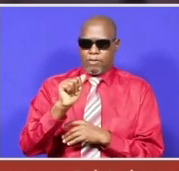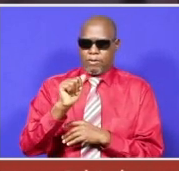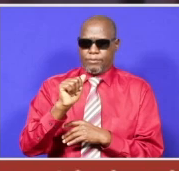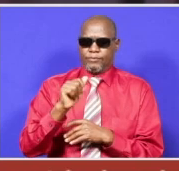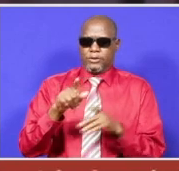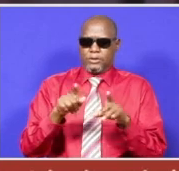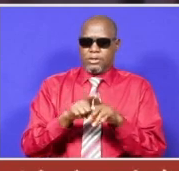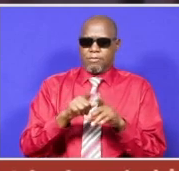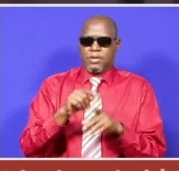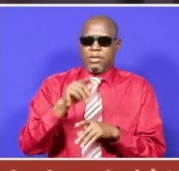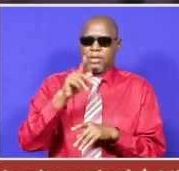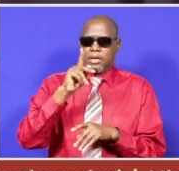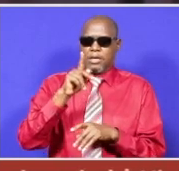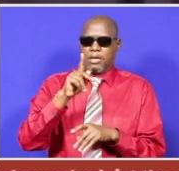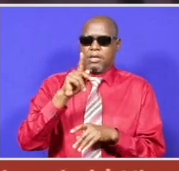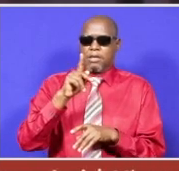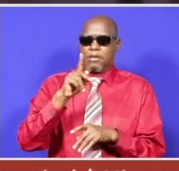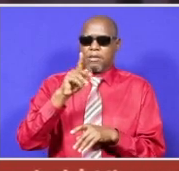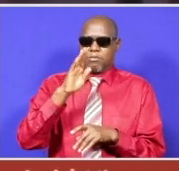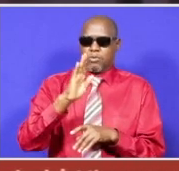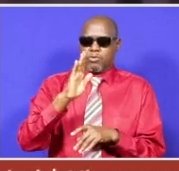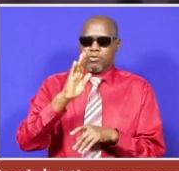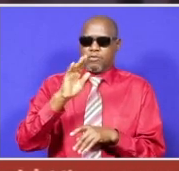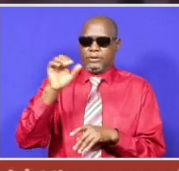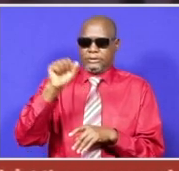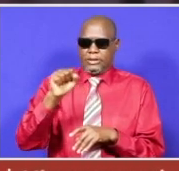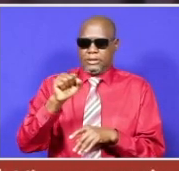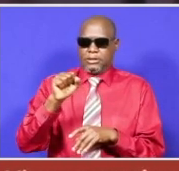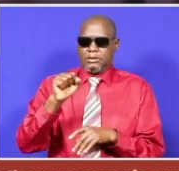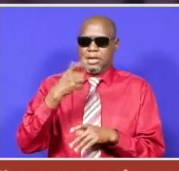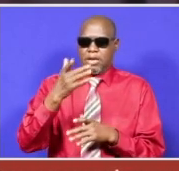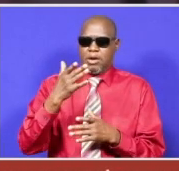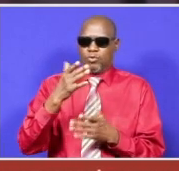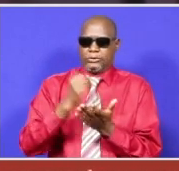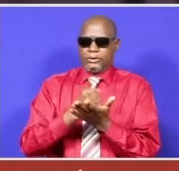Kenya Bureau of Standards stand suspended with immediate effect.